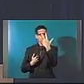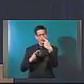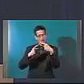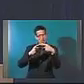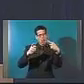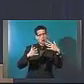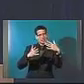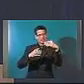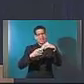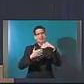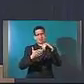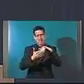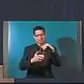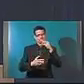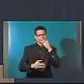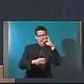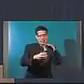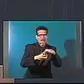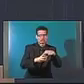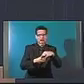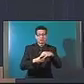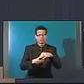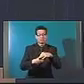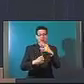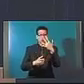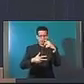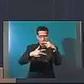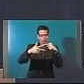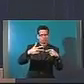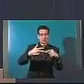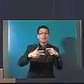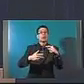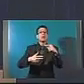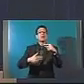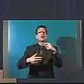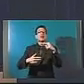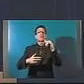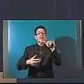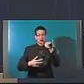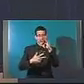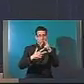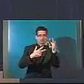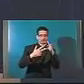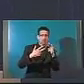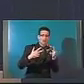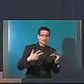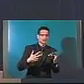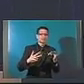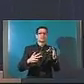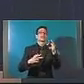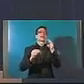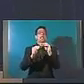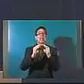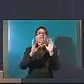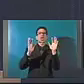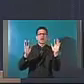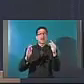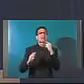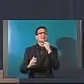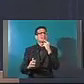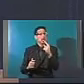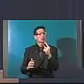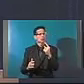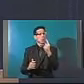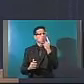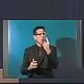this election, all right? And the choice between us couldn't be more clear. Let me tell